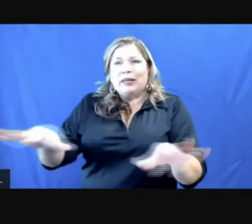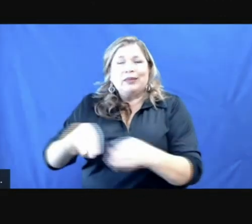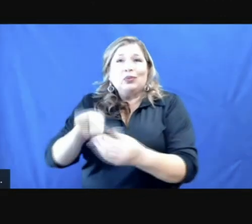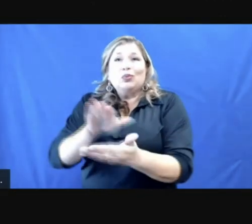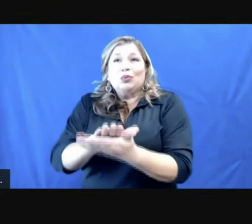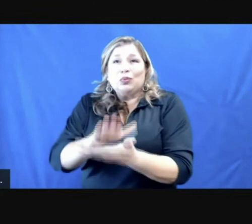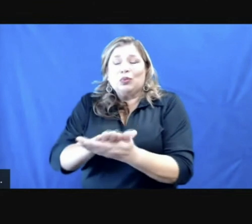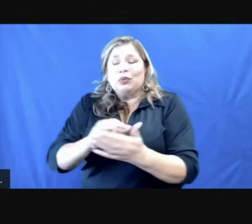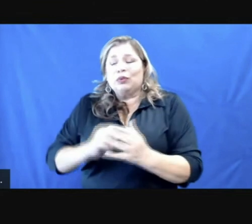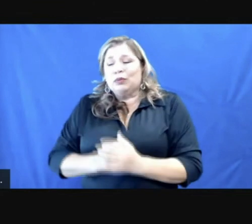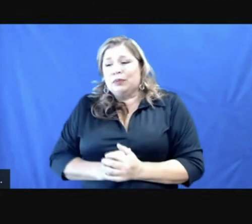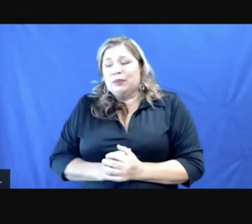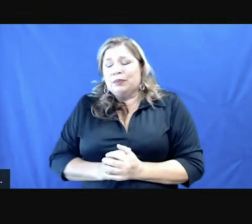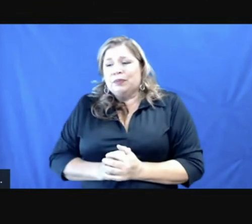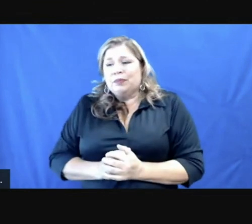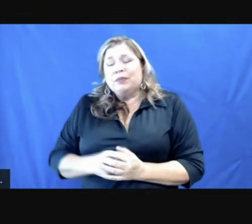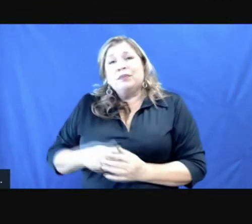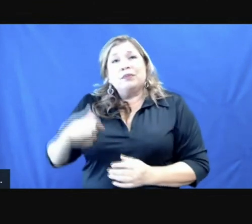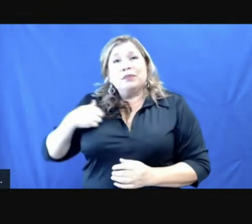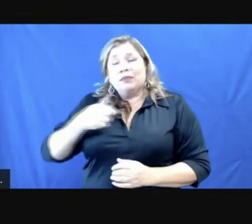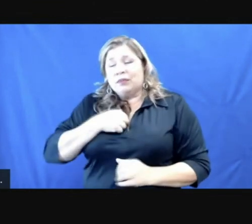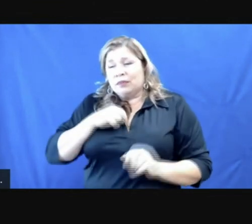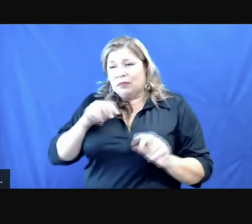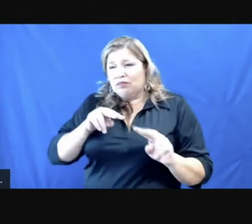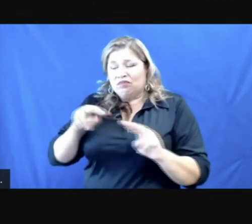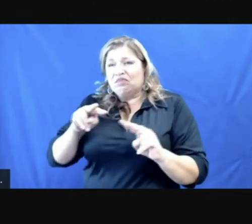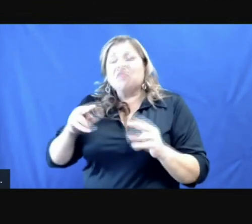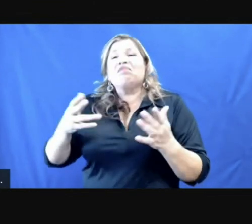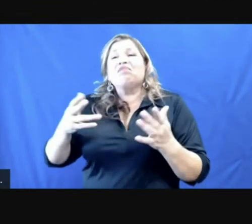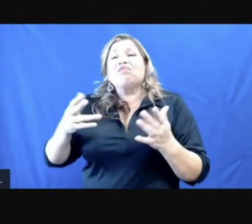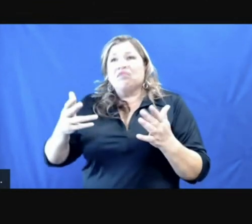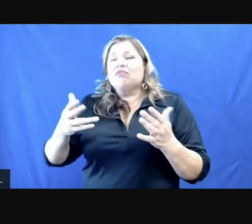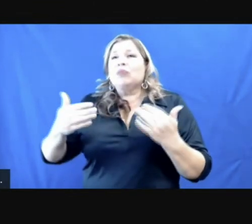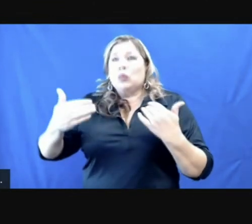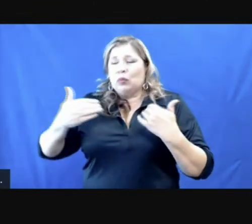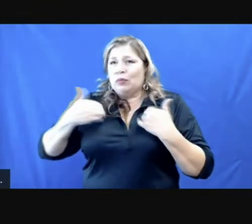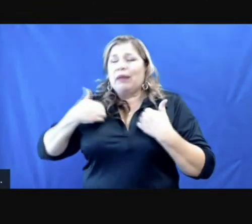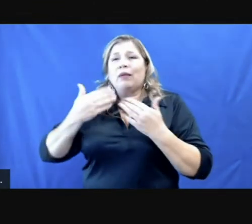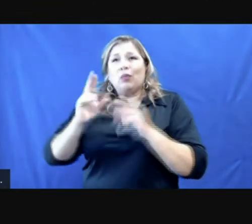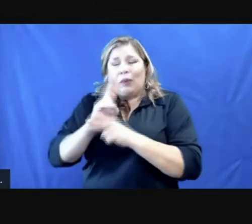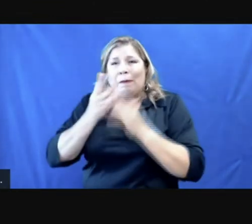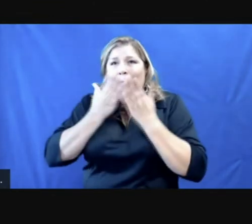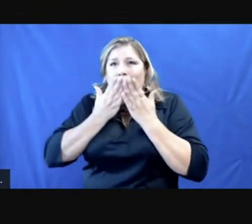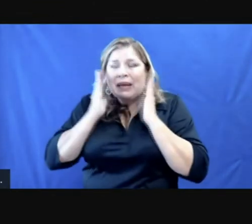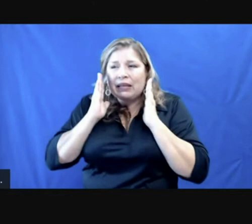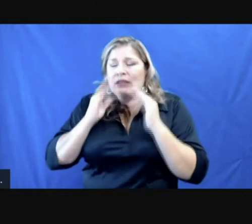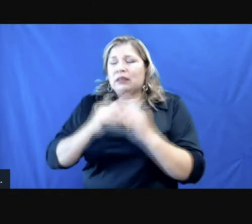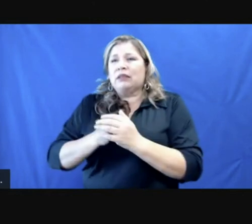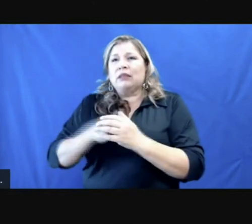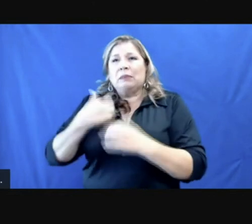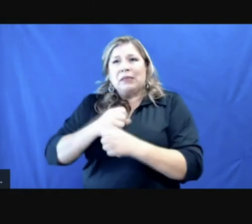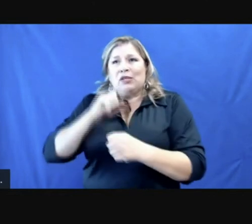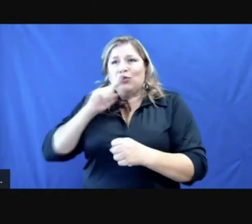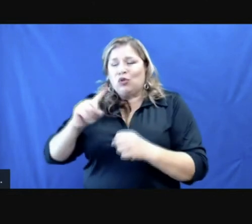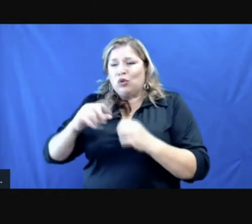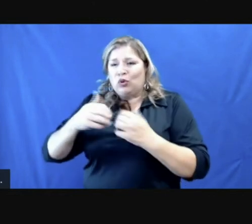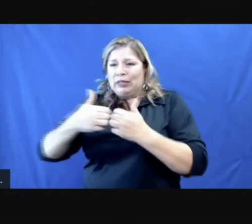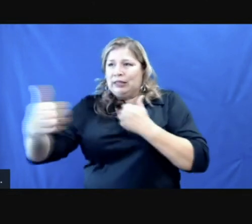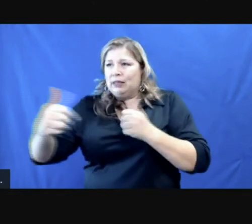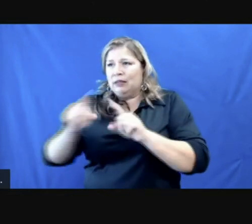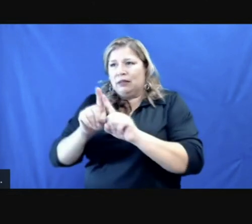the idea that we have masking, that we have distancing, that we've done work to